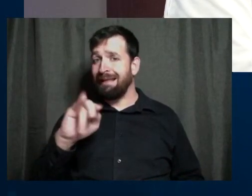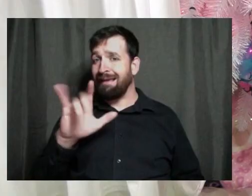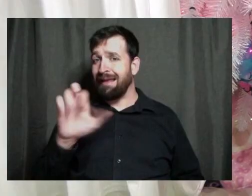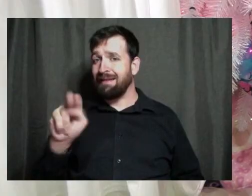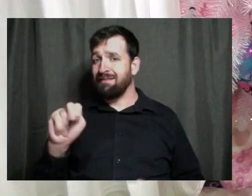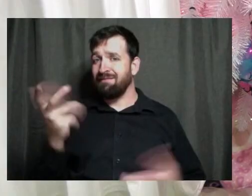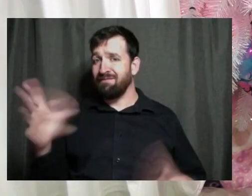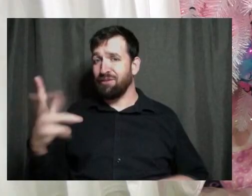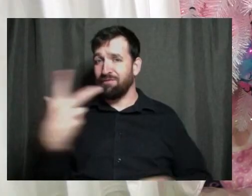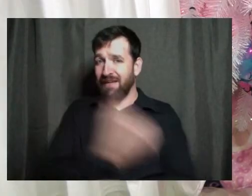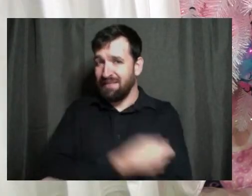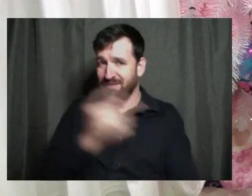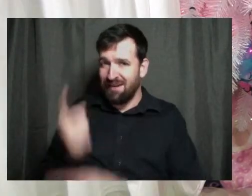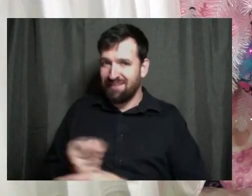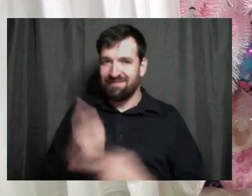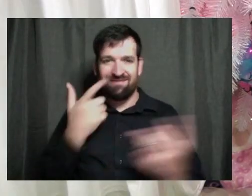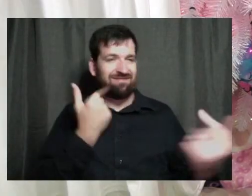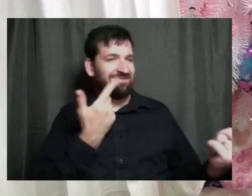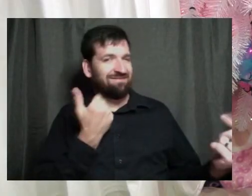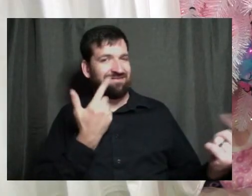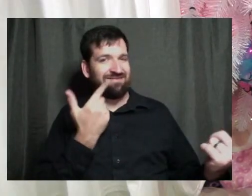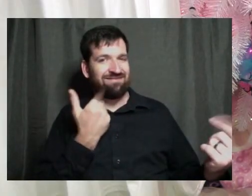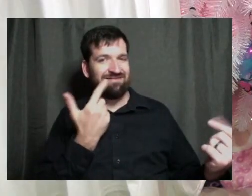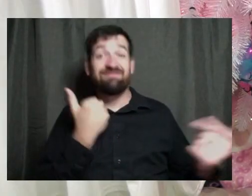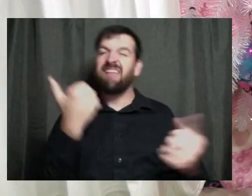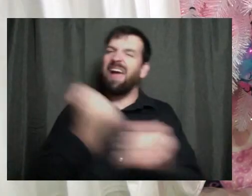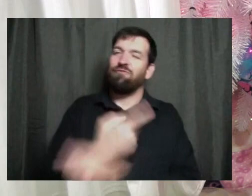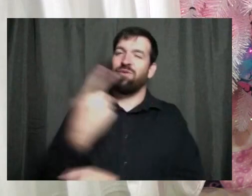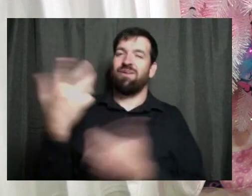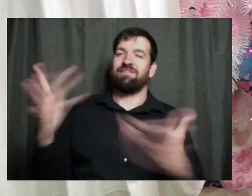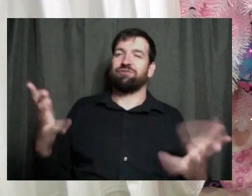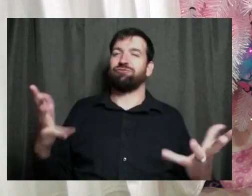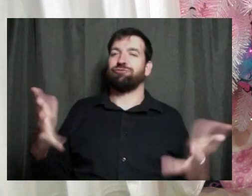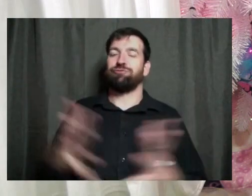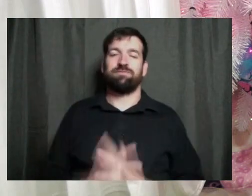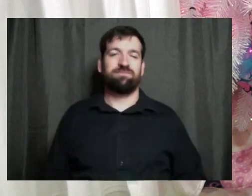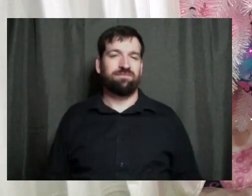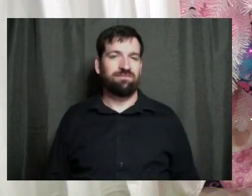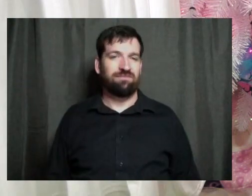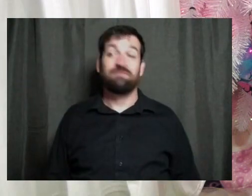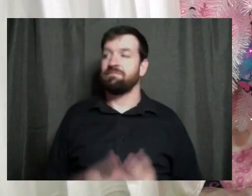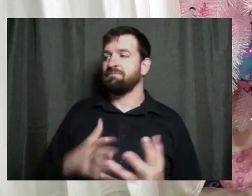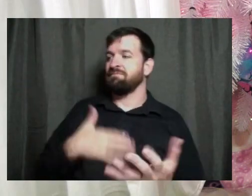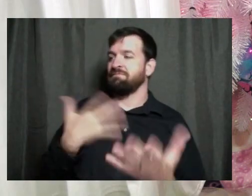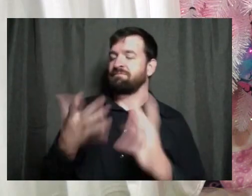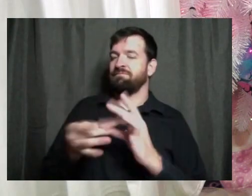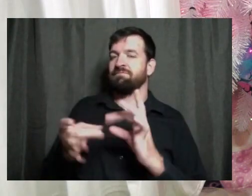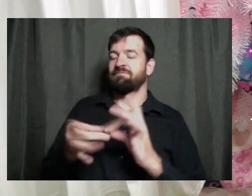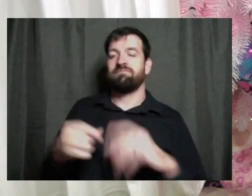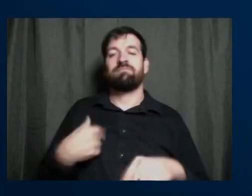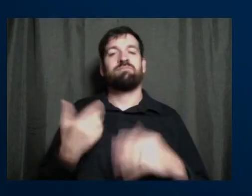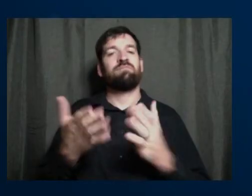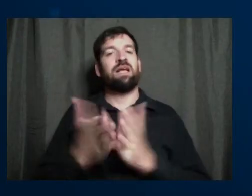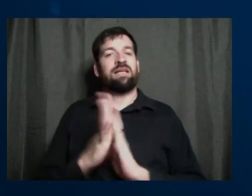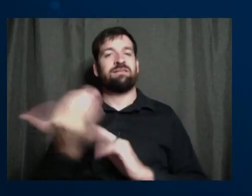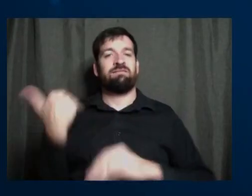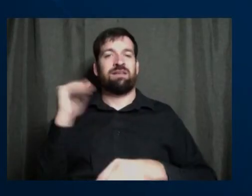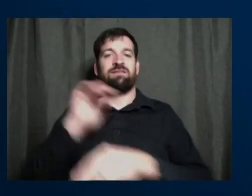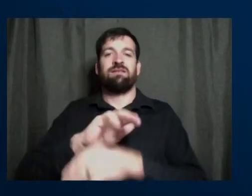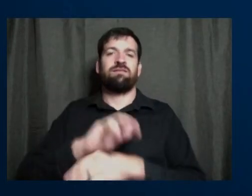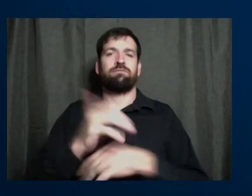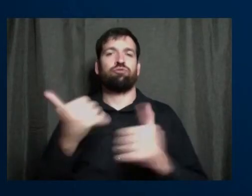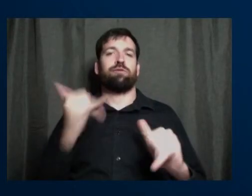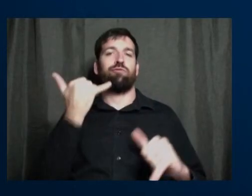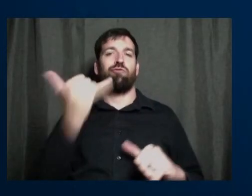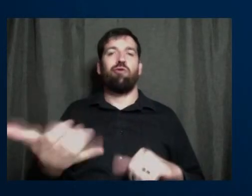it's vaccinated. Well, That's good. hey, everybody has. Well, I'm glad you brought that up because I asked Judy last night when I tried to call her before the Chiefs